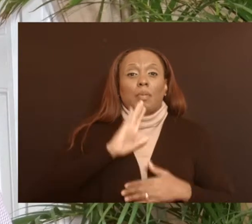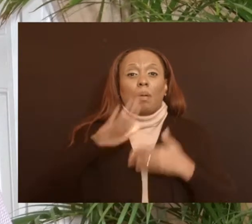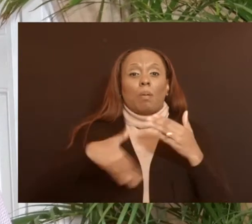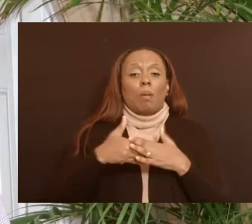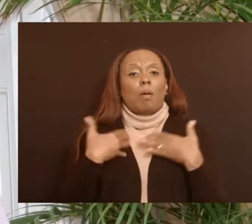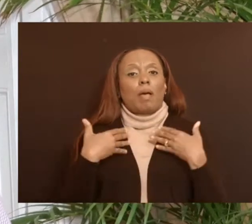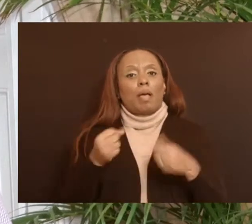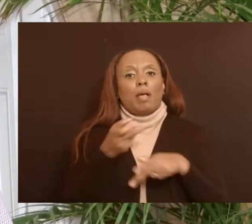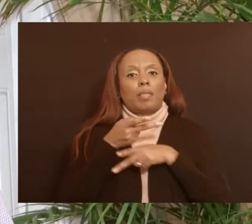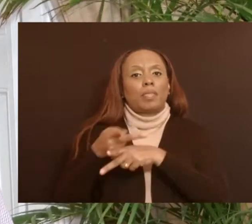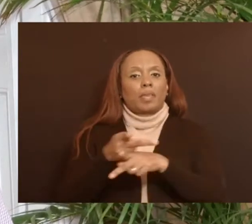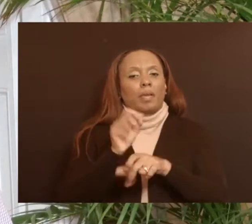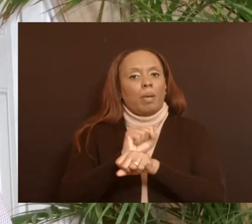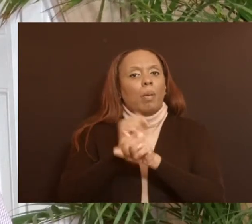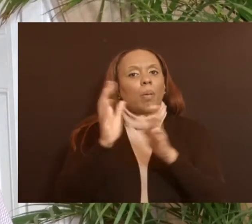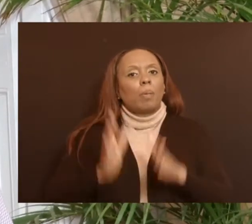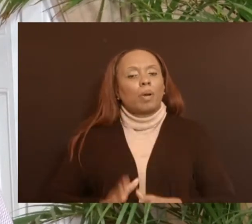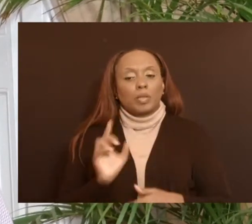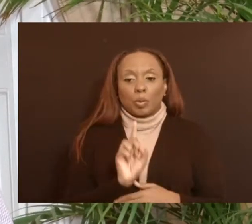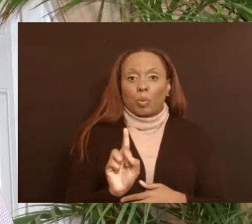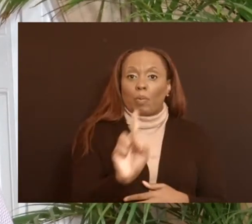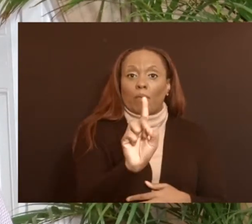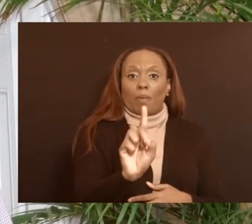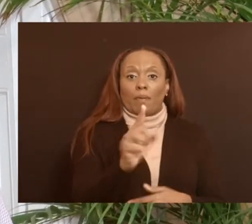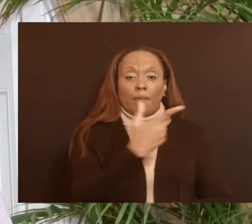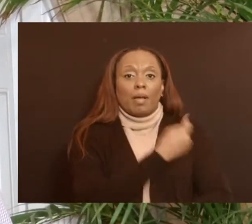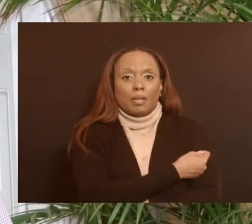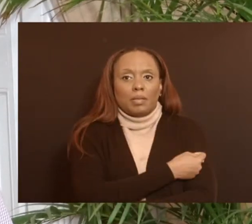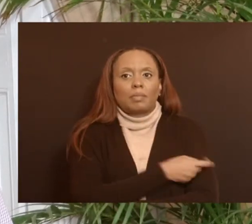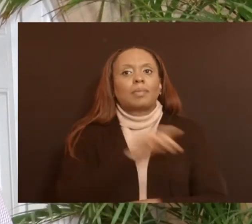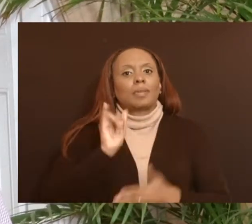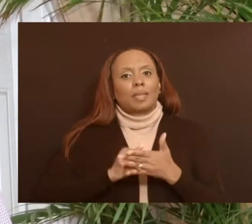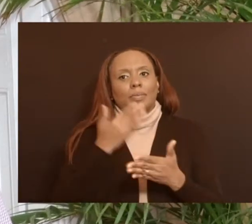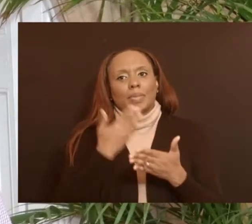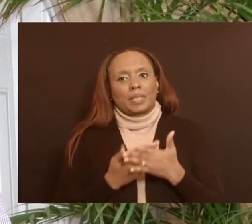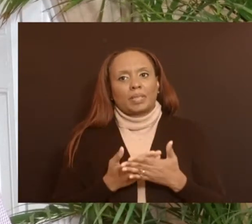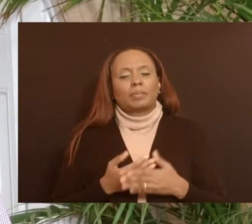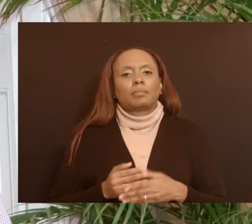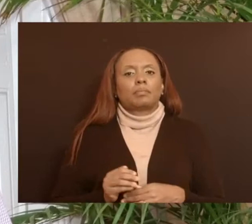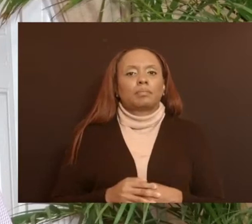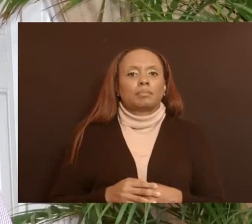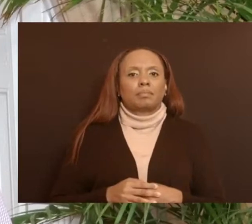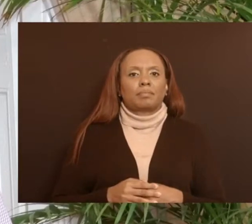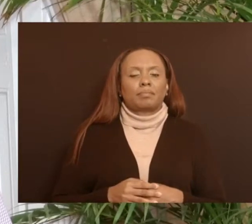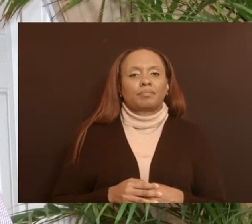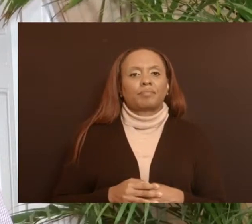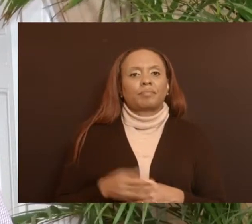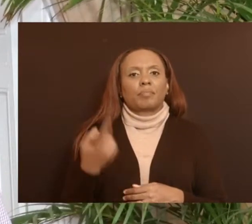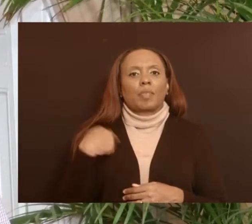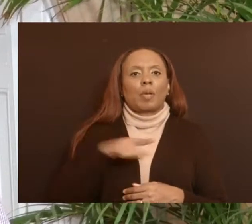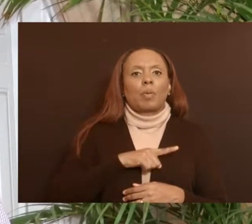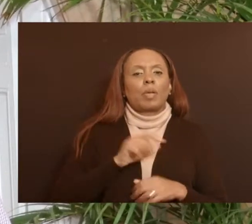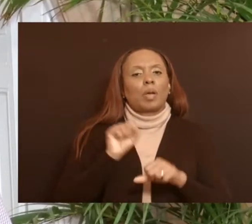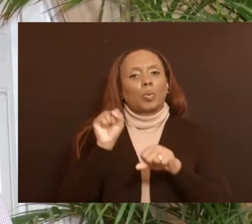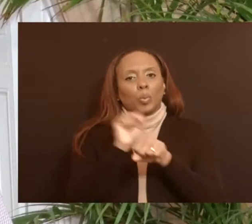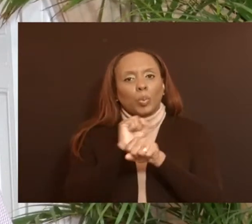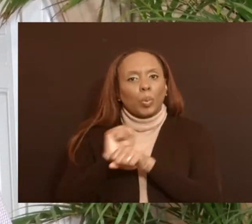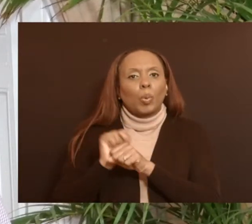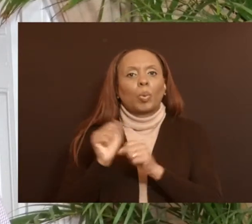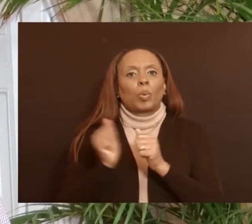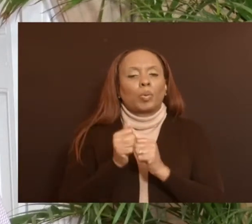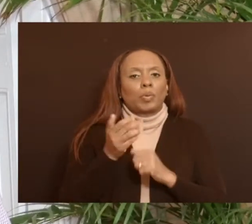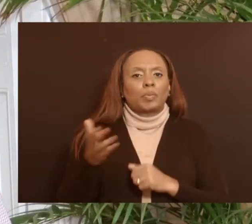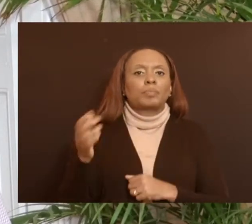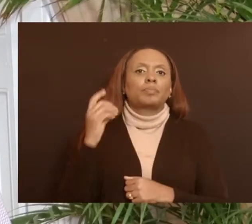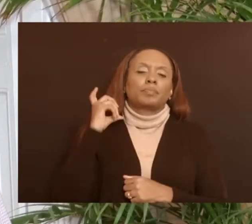workers working at our institutions to be vaccinated, and we continue to work with them. What we are currently doing is